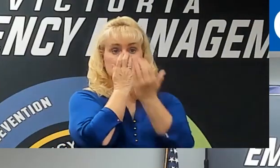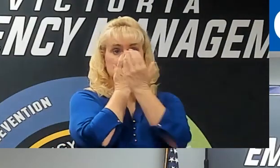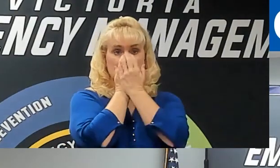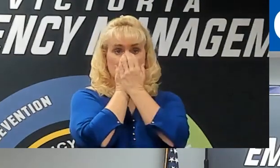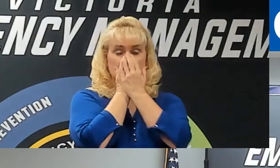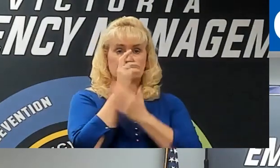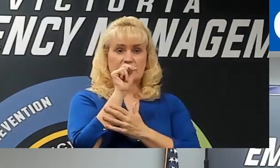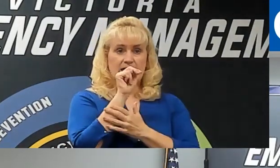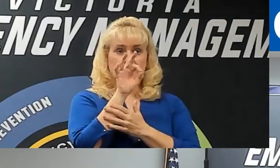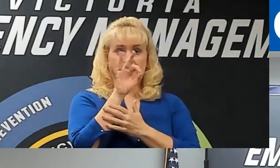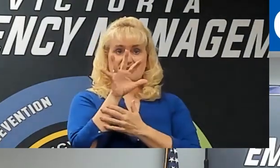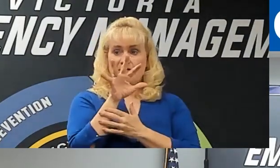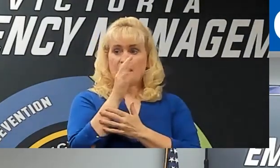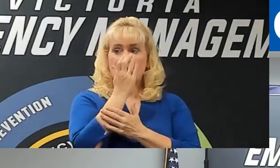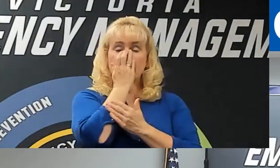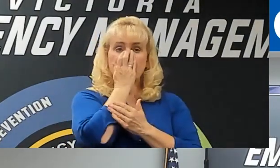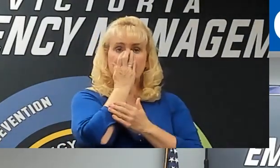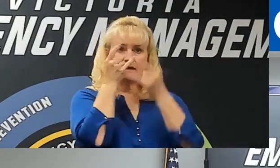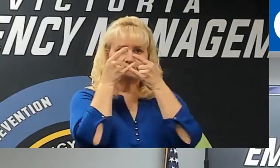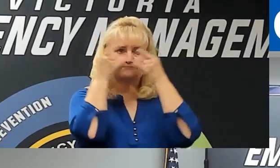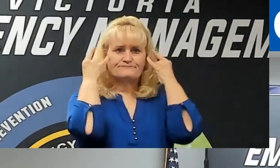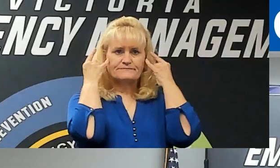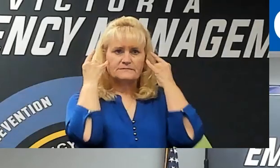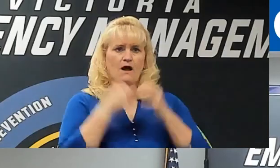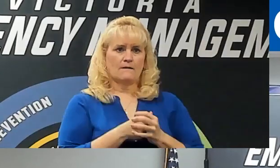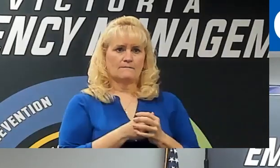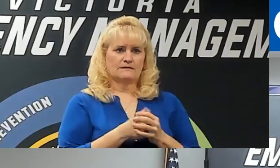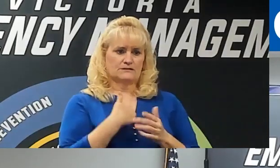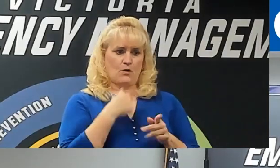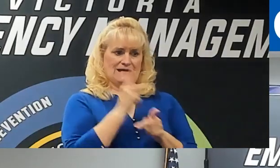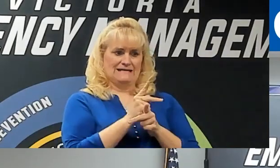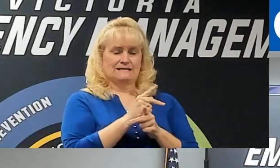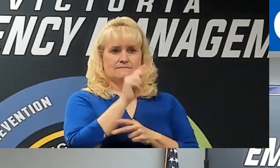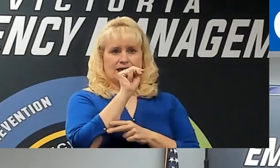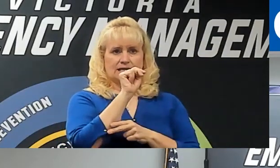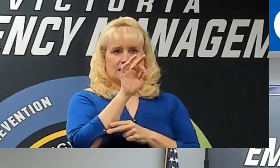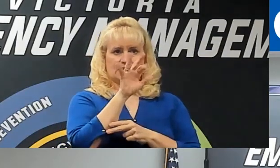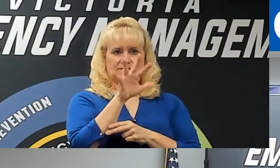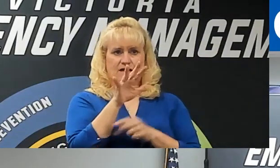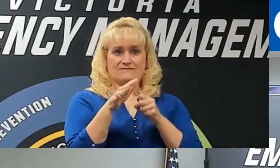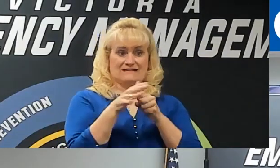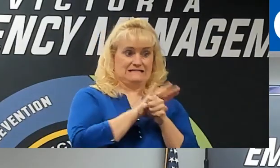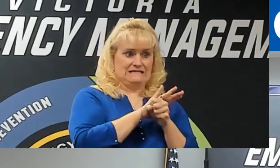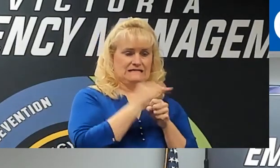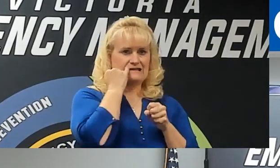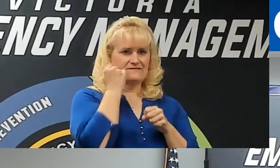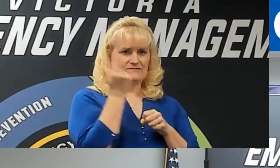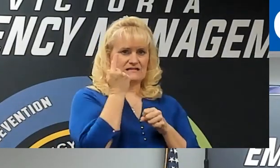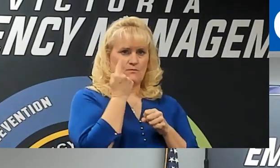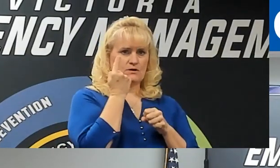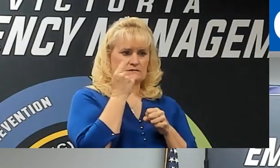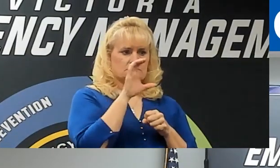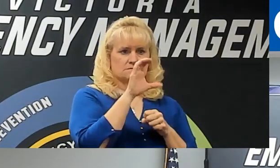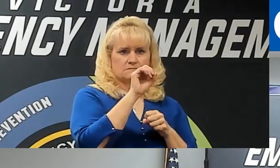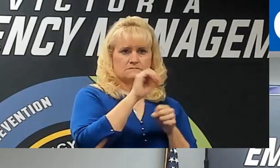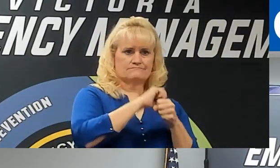N95 mask with one of these over the outside of it, so I can keep my N95 clean if I go in with someone that I know is COVID positive. So we do these things, and we're